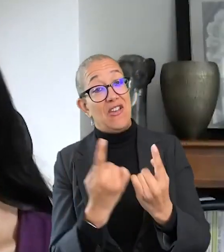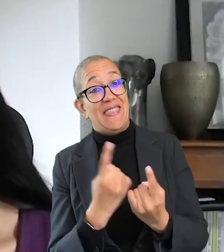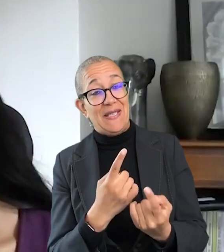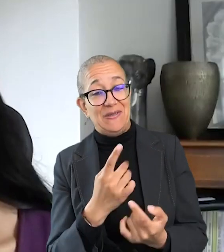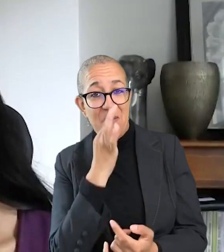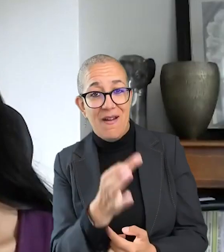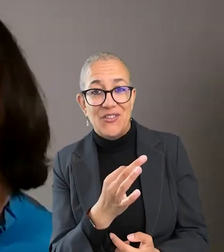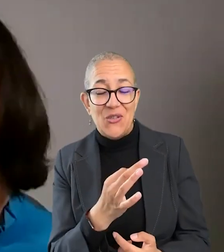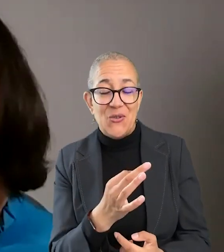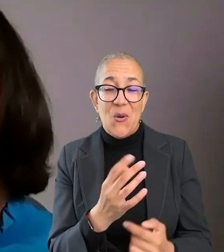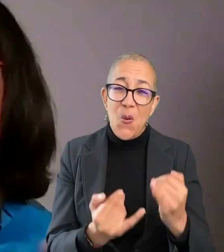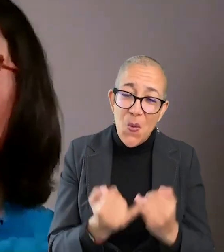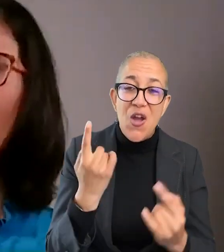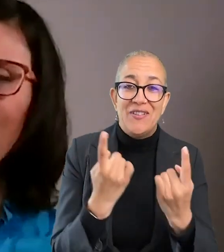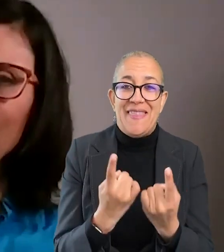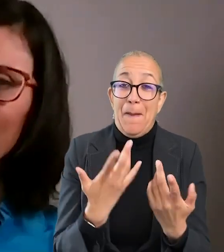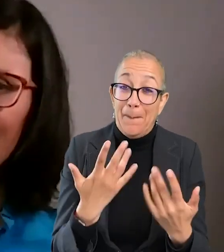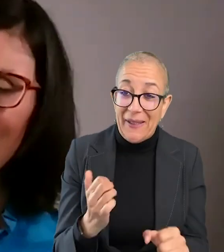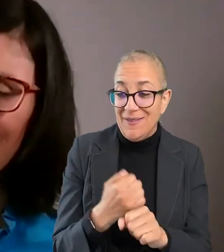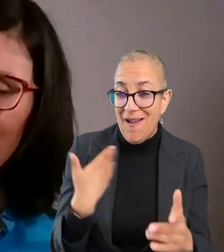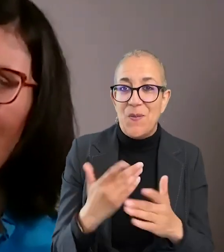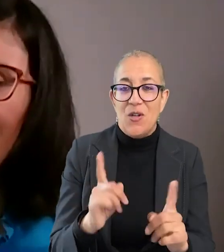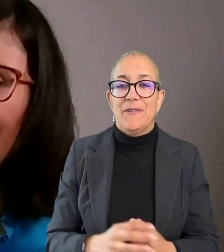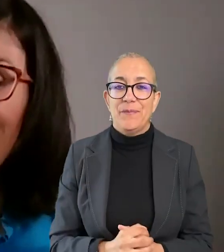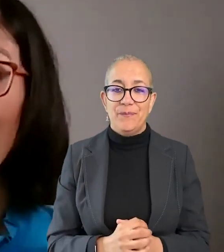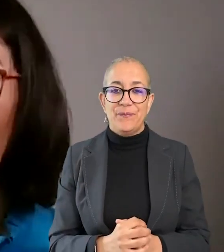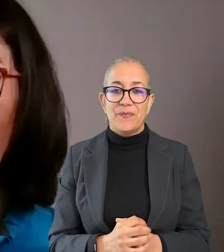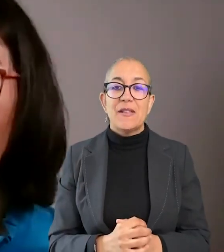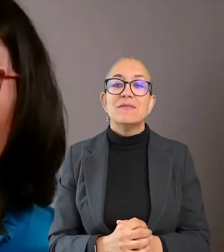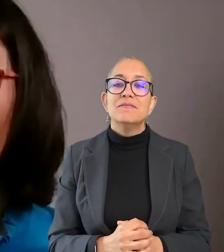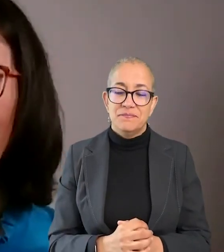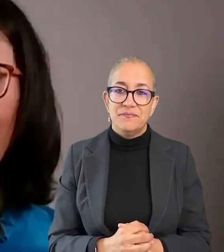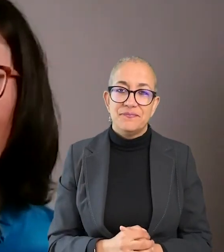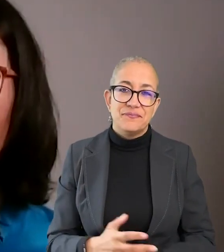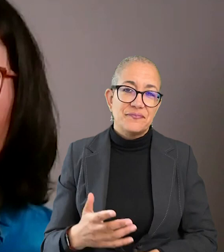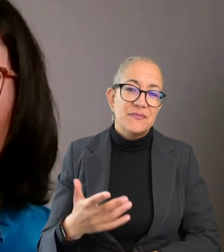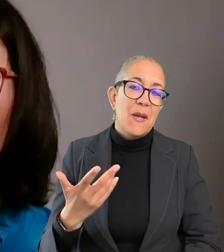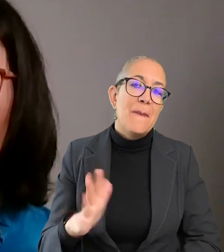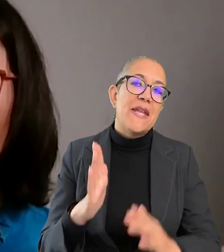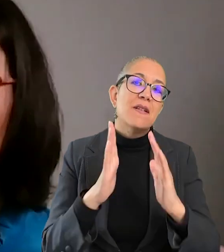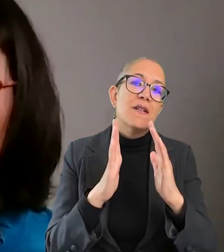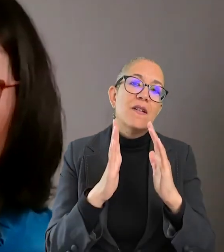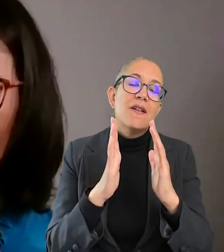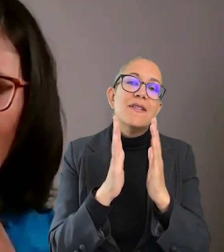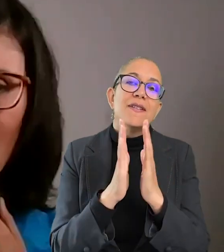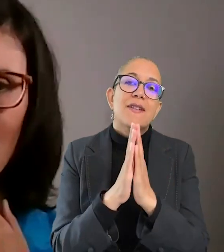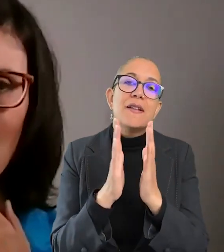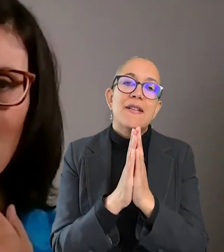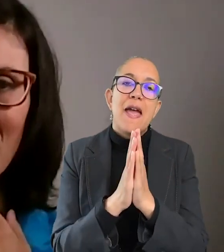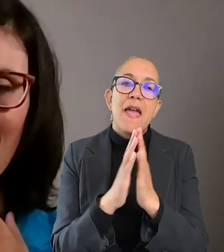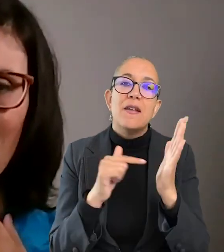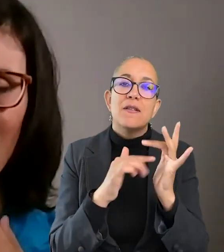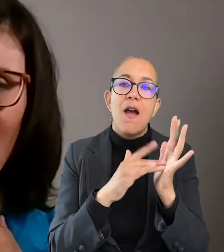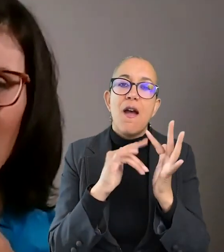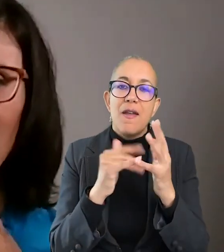to a close, as a final thing. Well, yeah, I did have this question from, I did a Sunday Times feature actually a